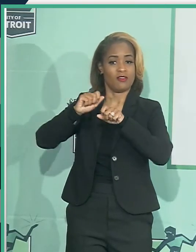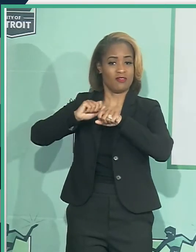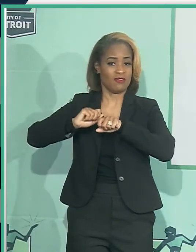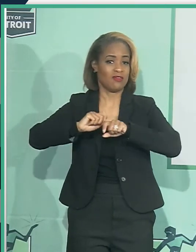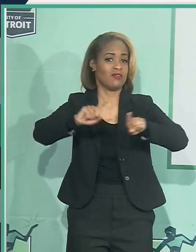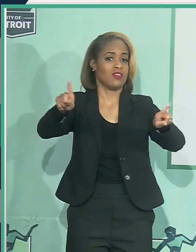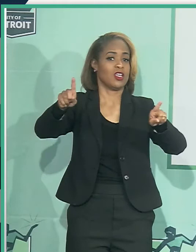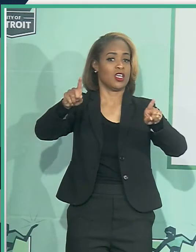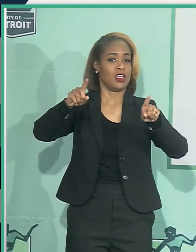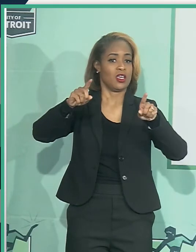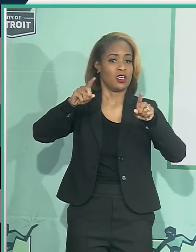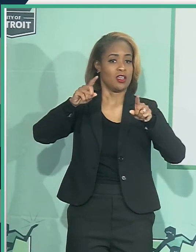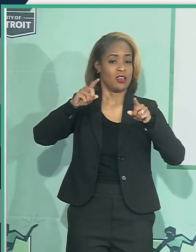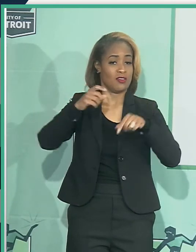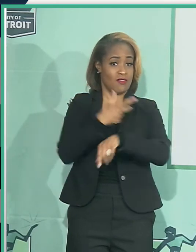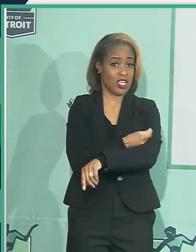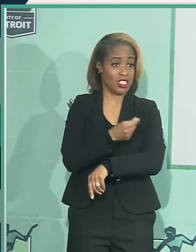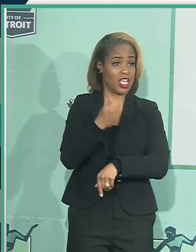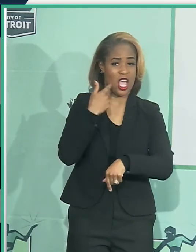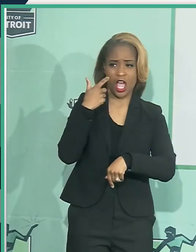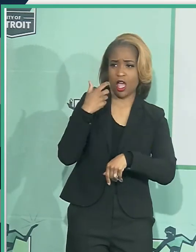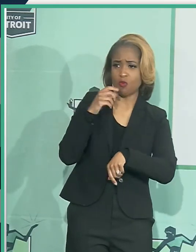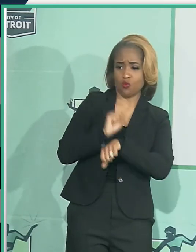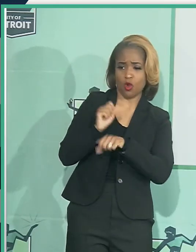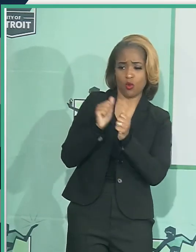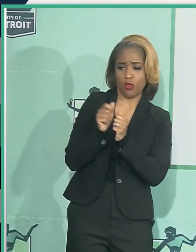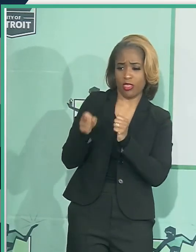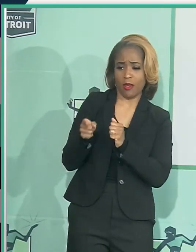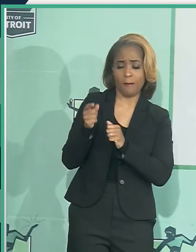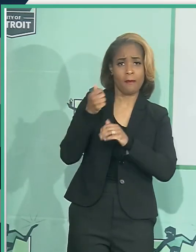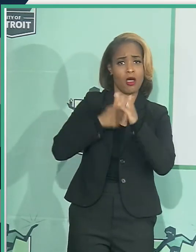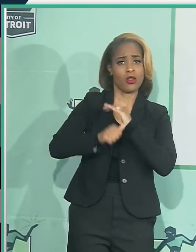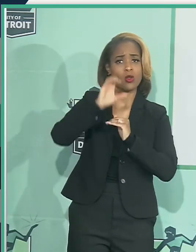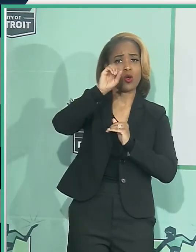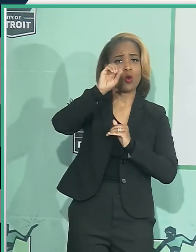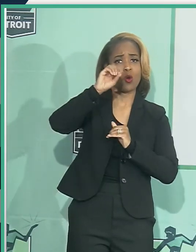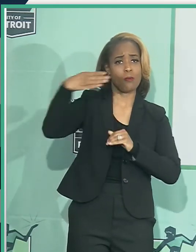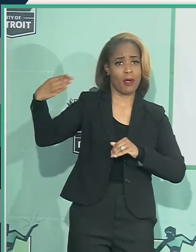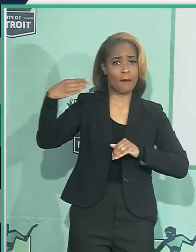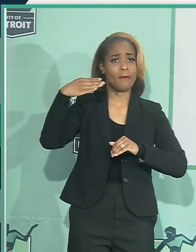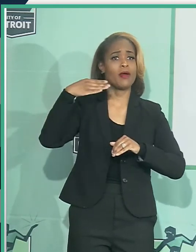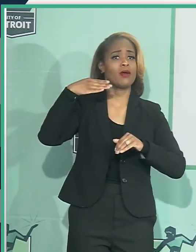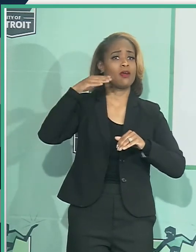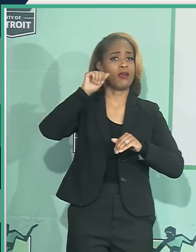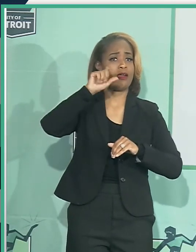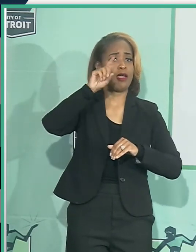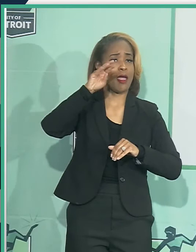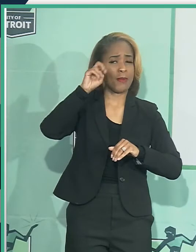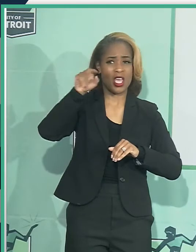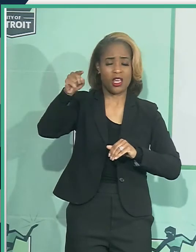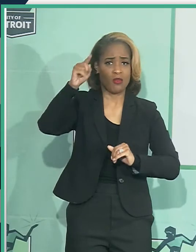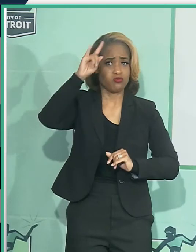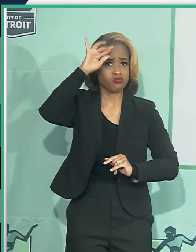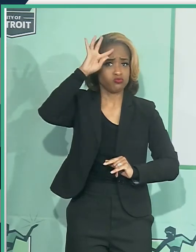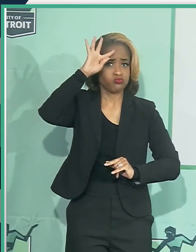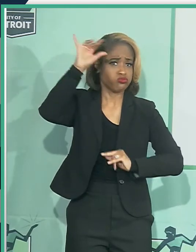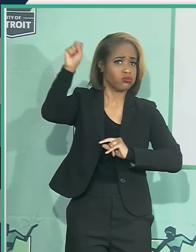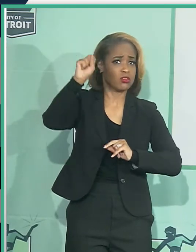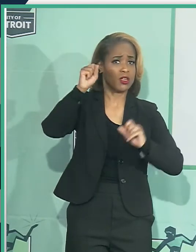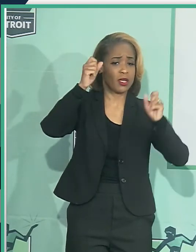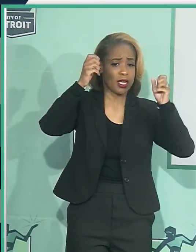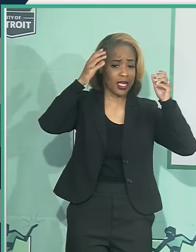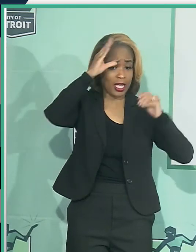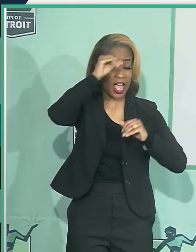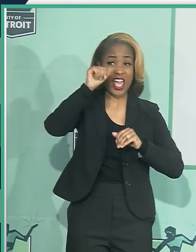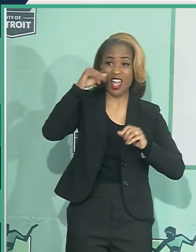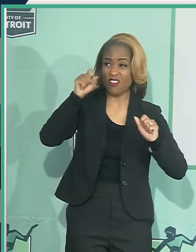is my very good friend who I worked with in the Obama administration, and he is brilliant. If I could pick anybody in the country to